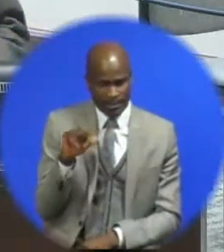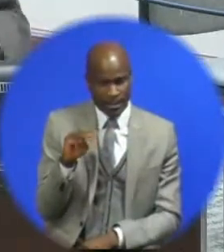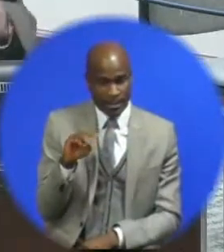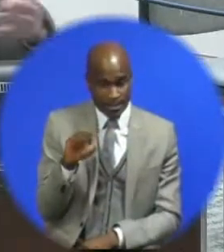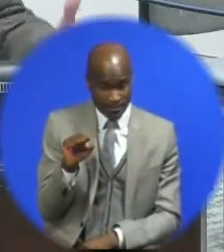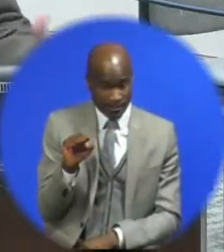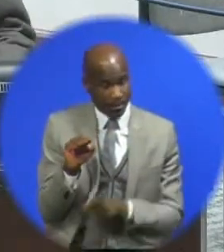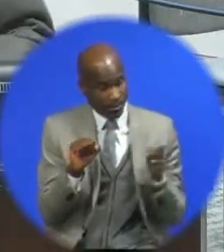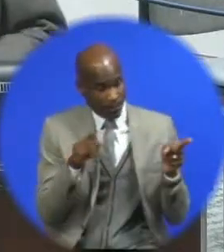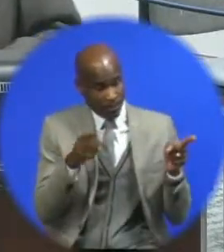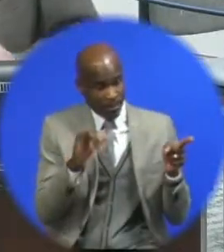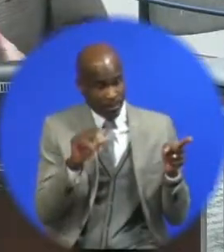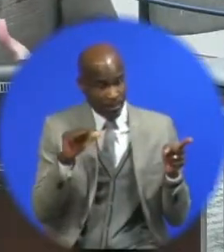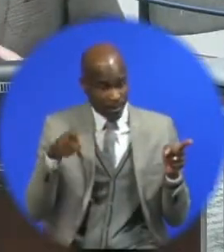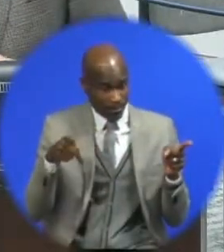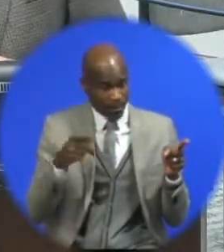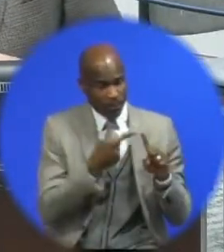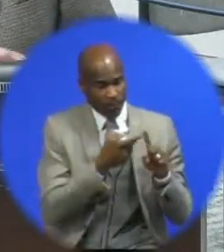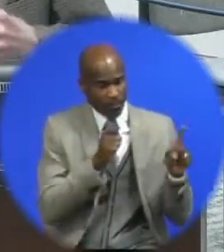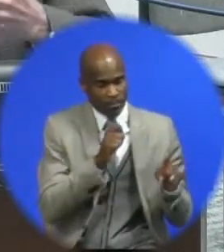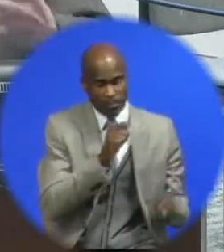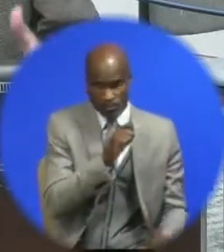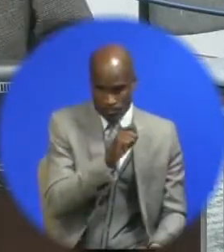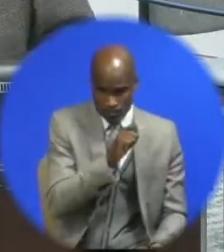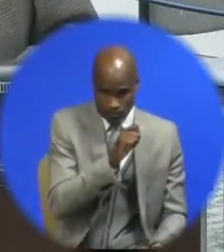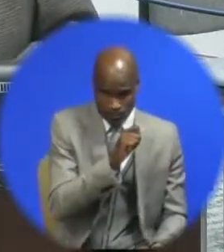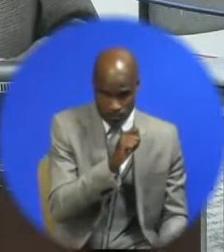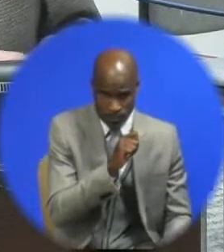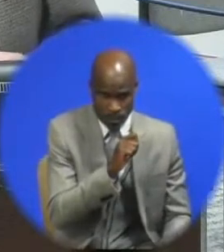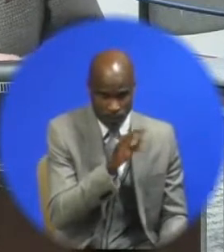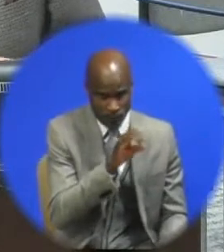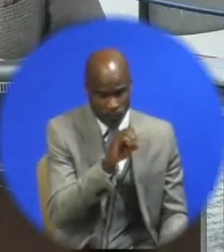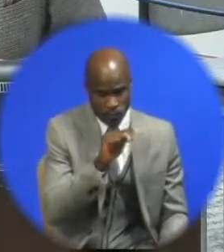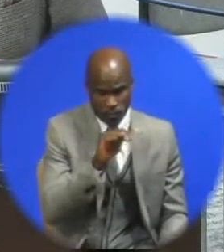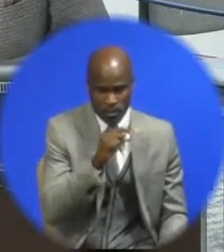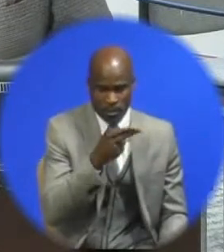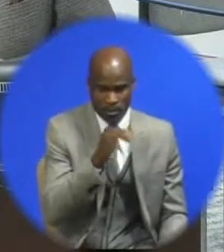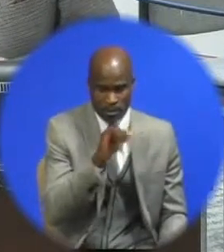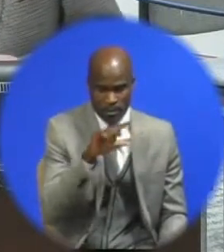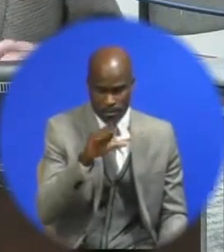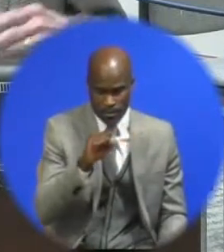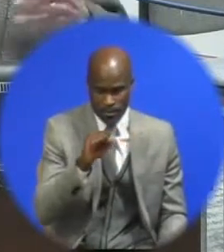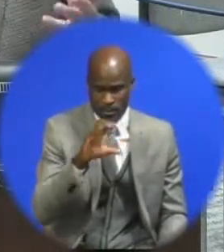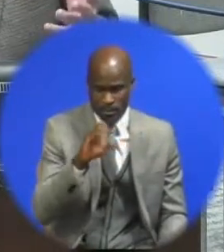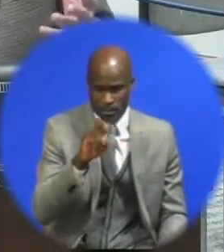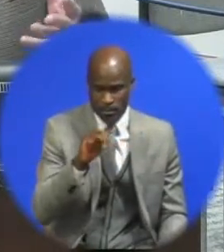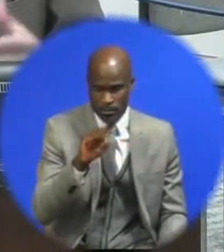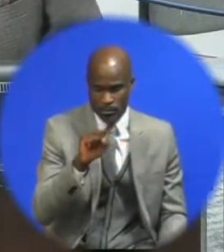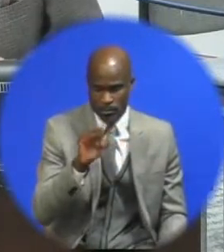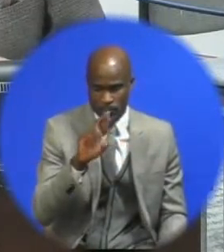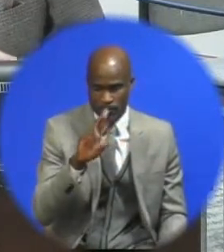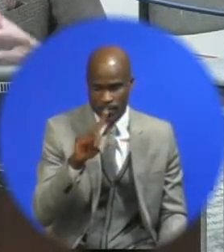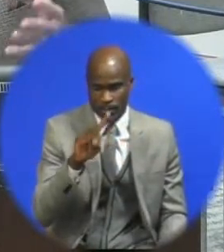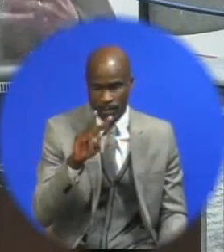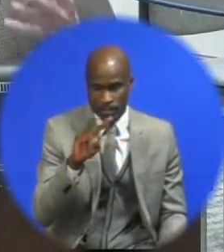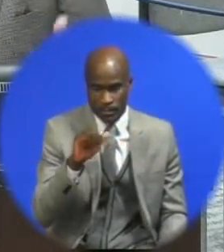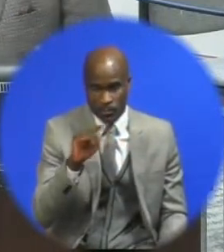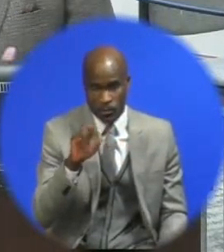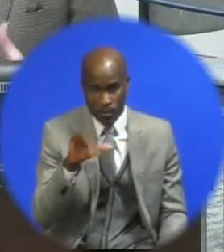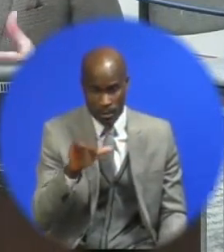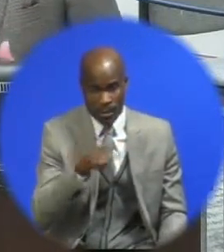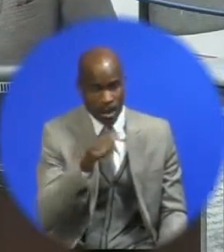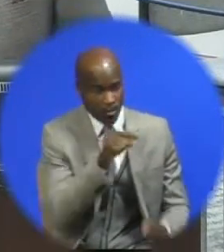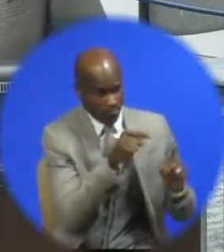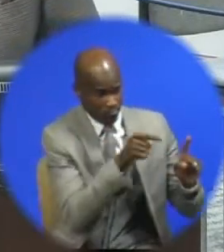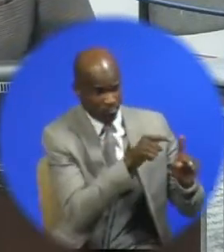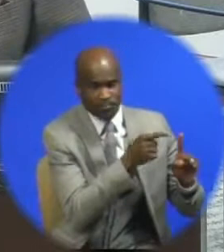Conservancy, and we have the Western North Carolina YMCA, and one from Hospitals